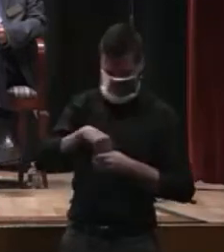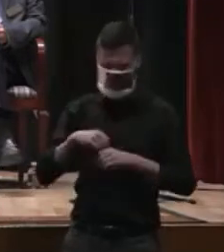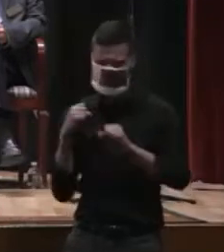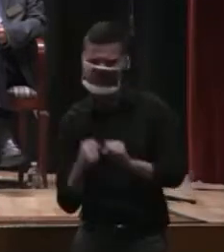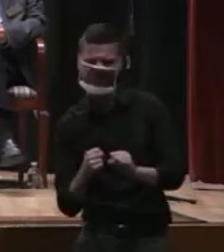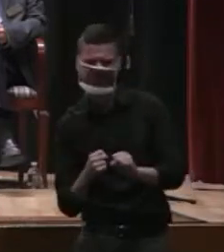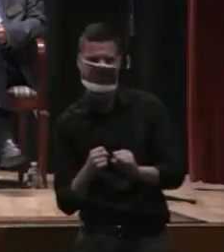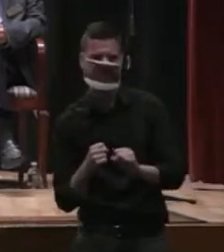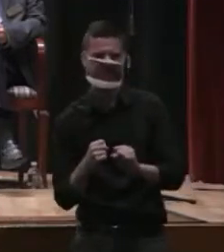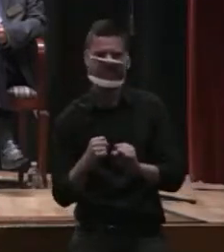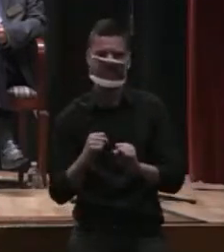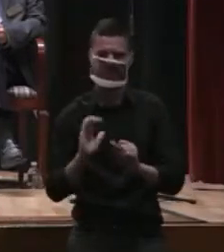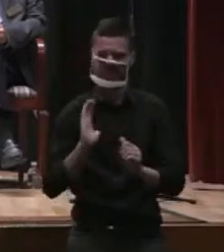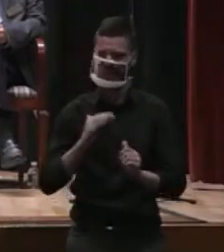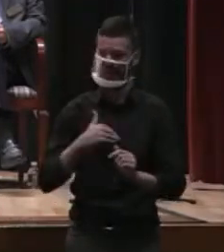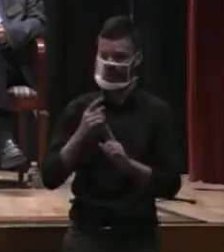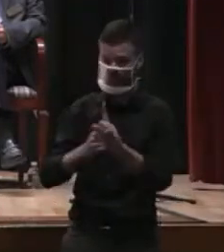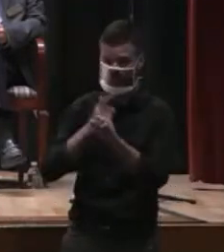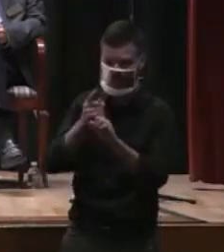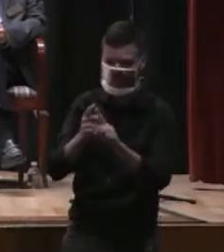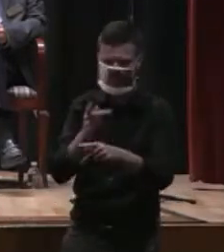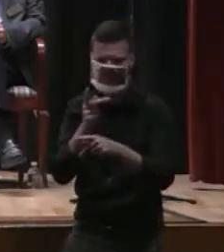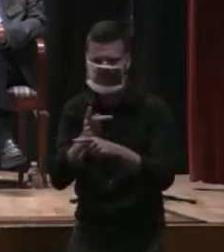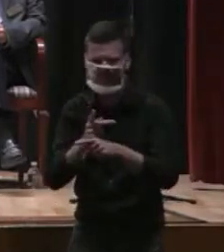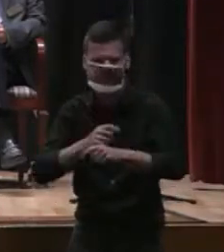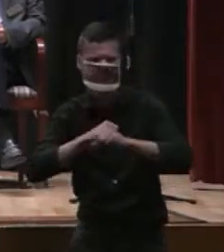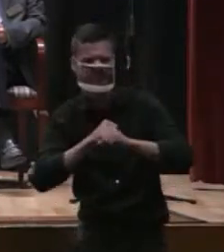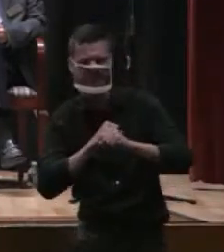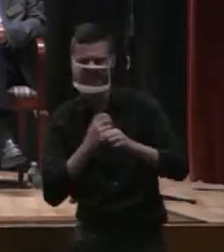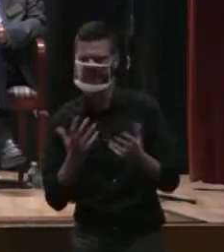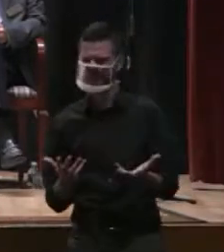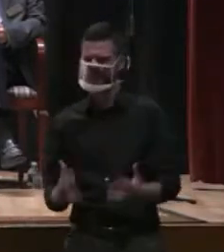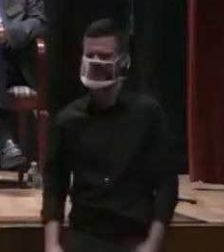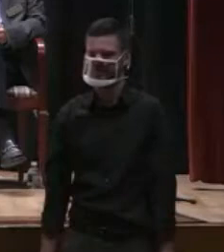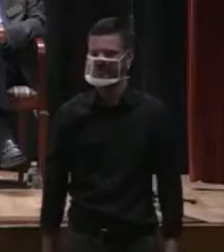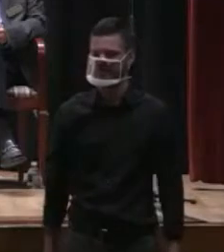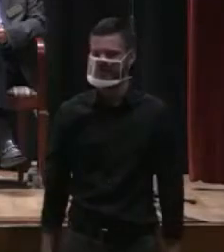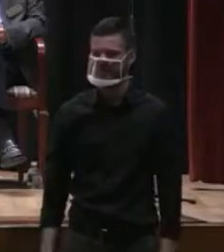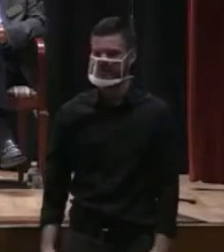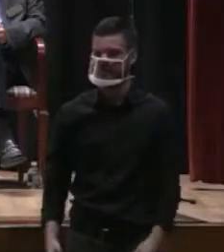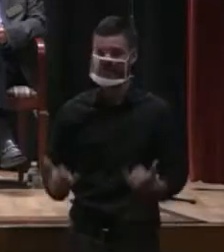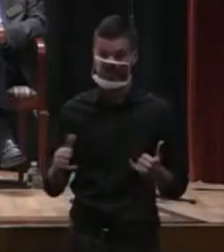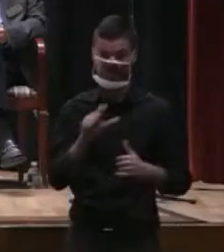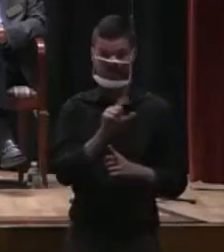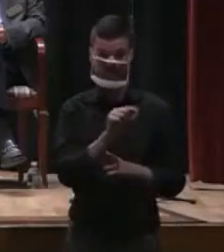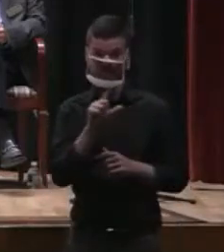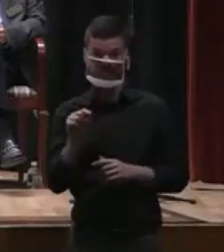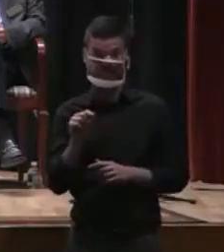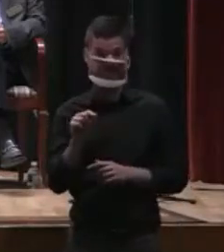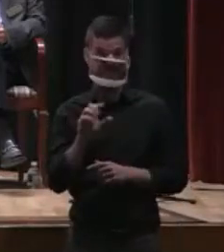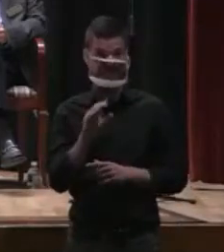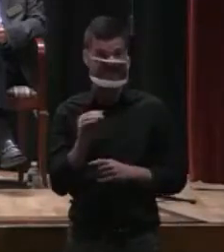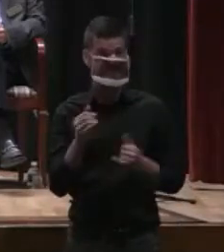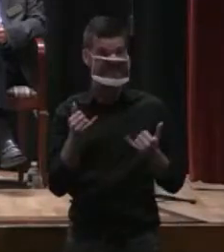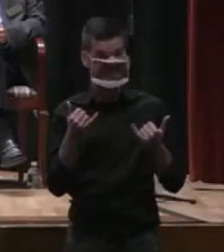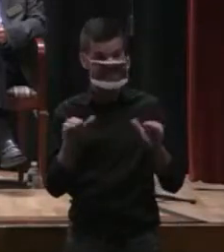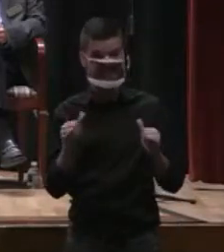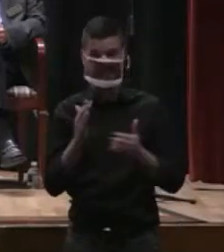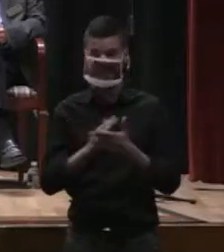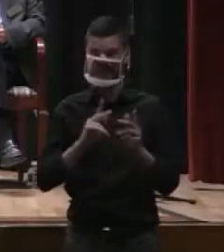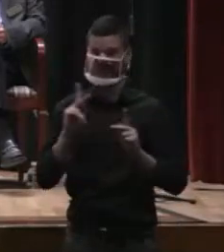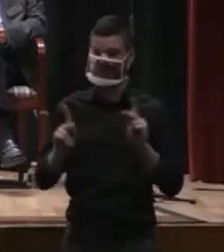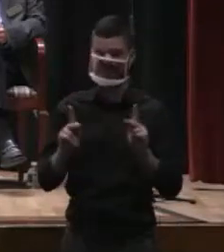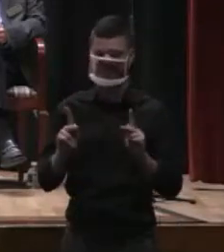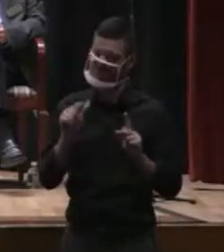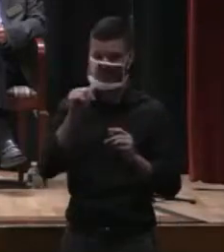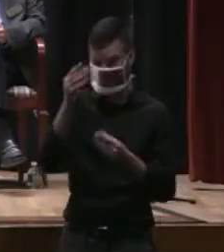we fulfill our mission to care and protect. Or that is 2020 and somehow there are still people who are